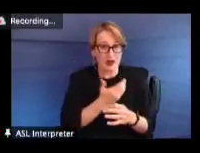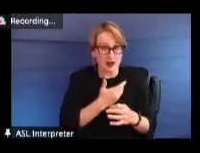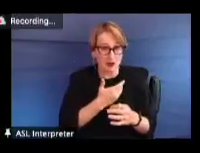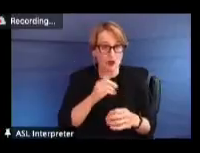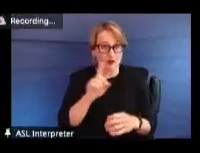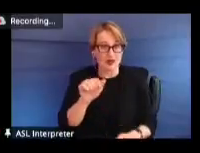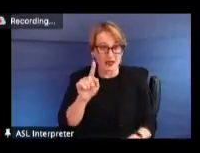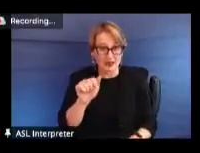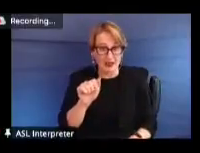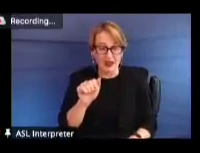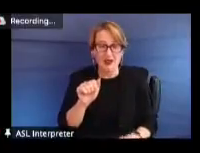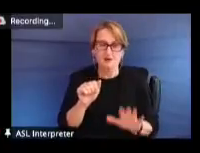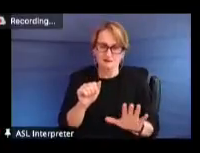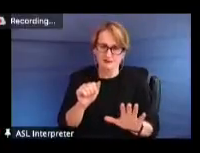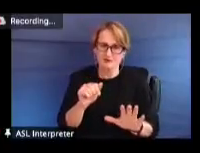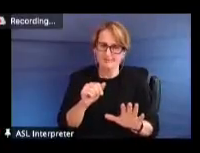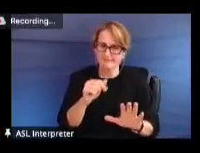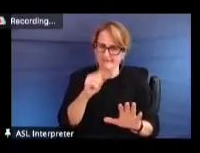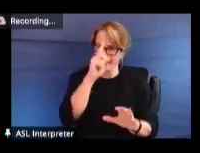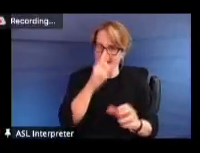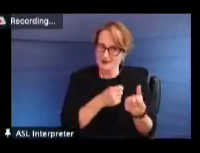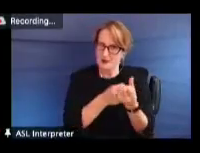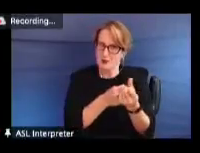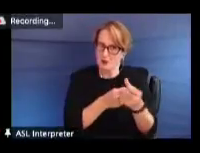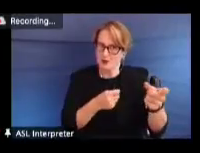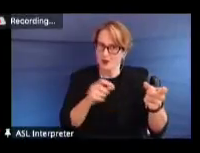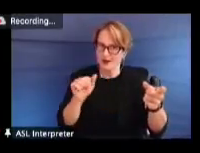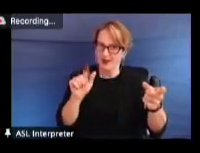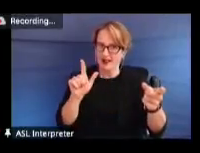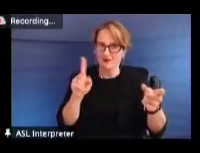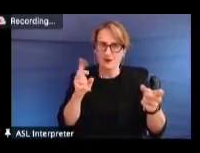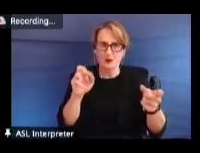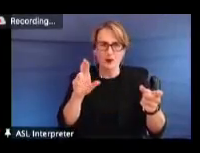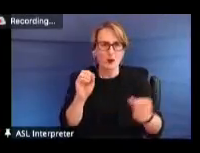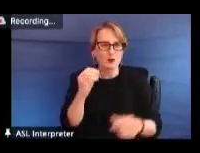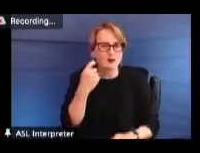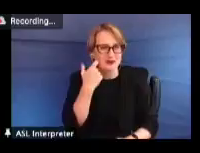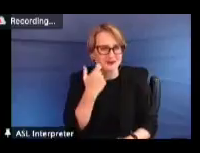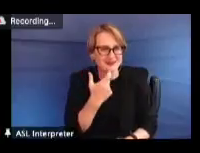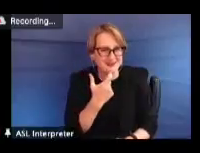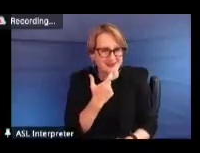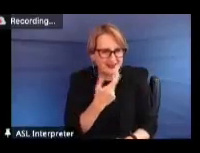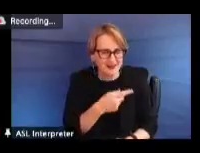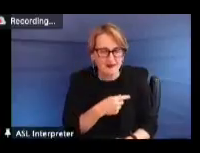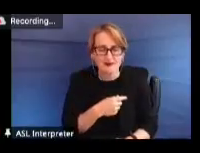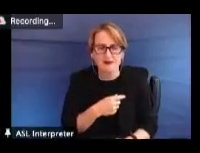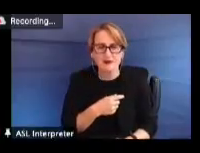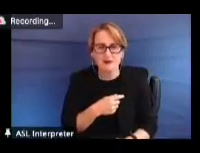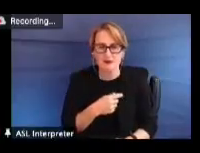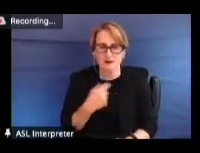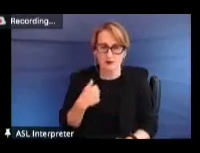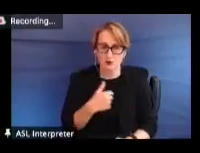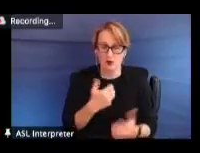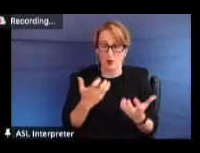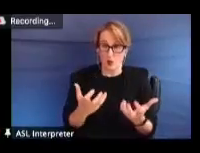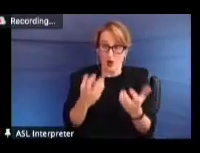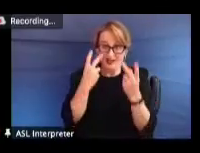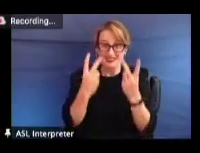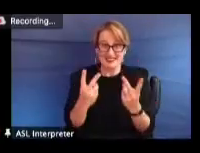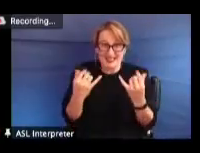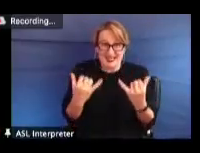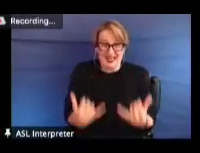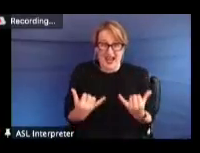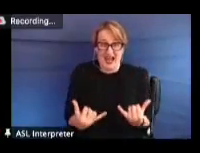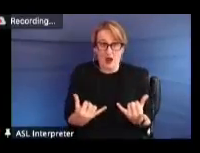just want to support what Rose just said, is that, I think we all want to see it, but better that